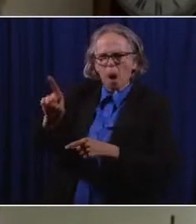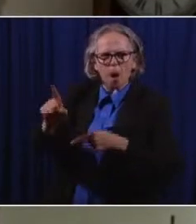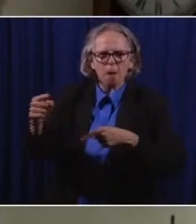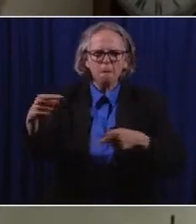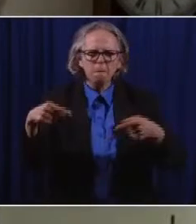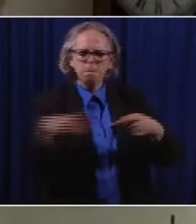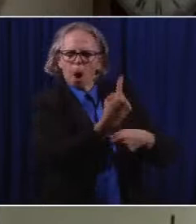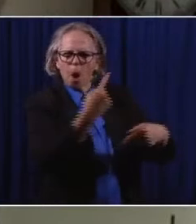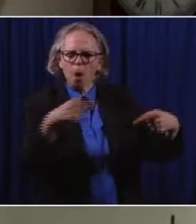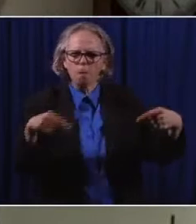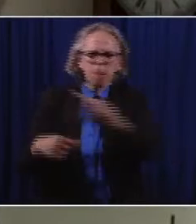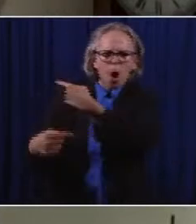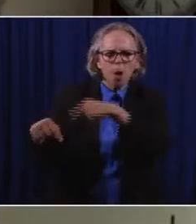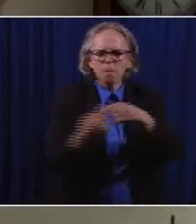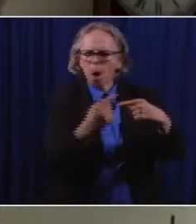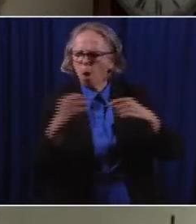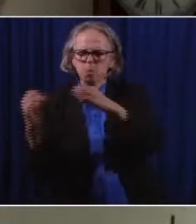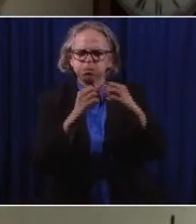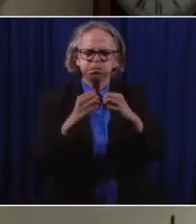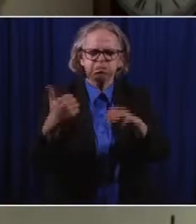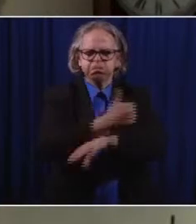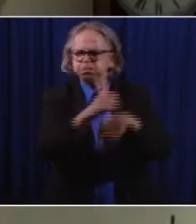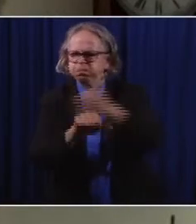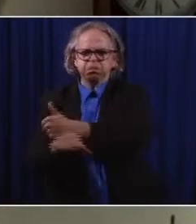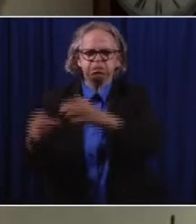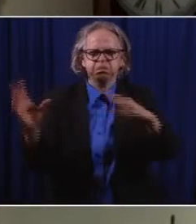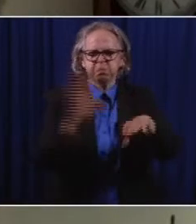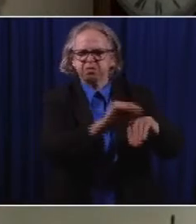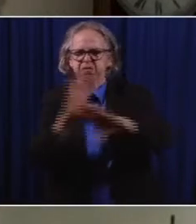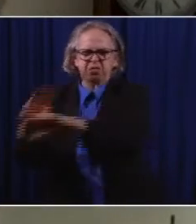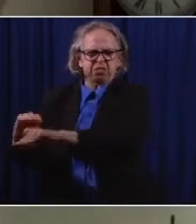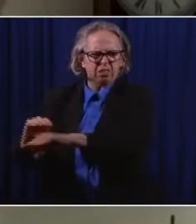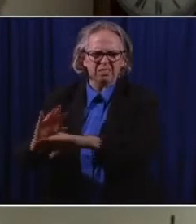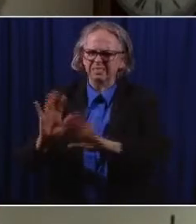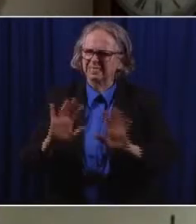lasts. The debates of historically,